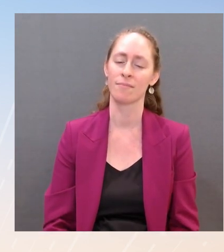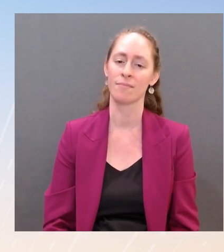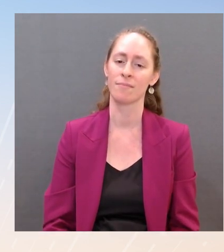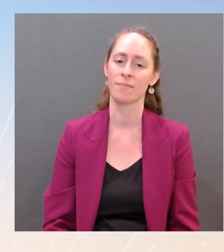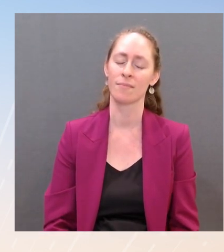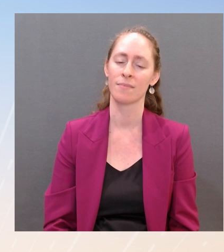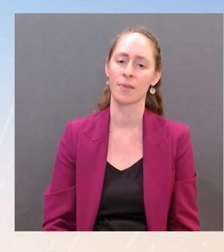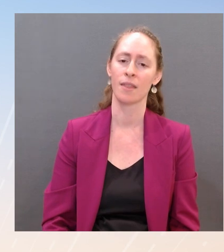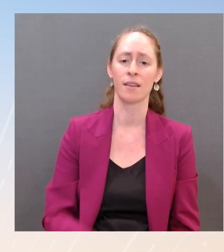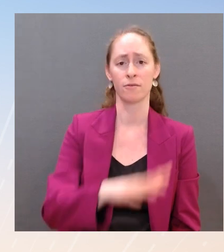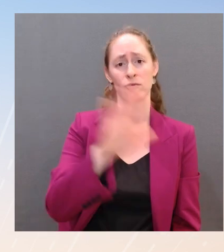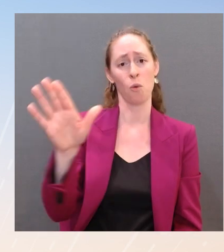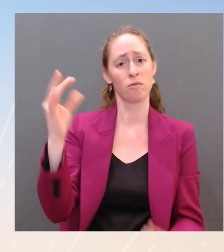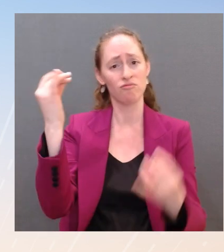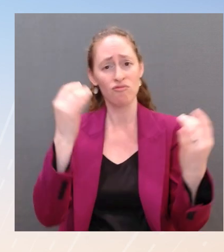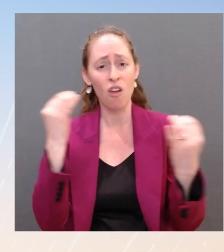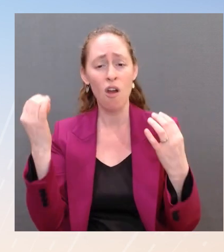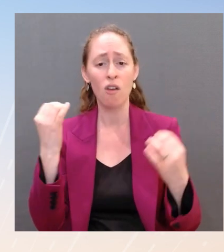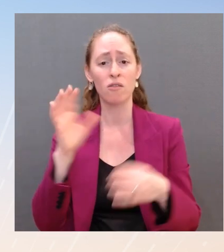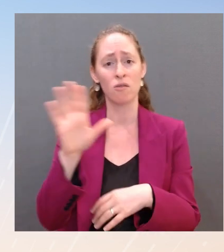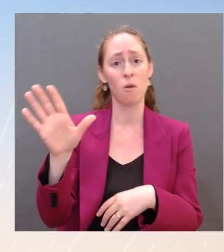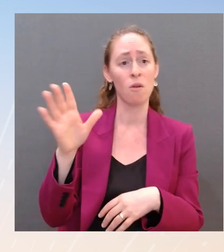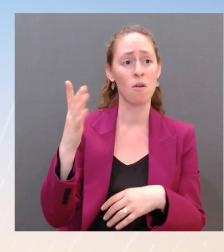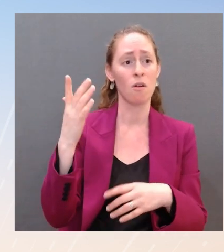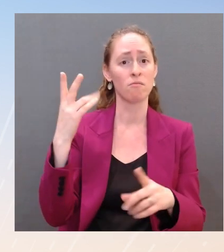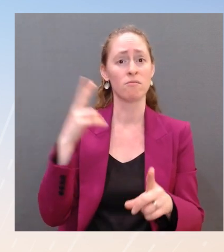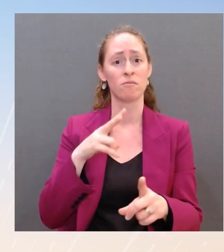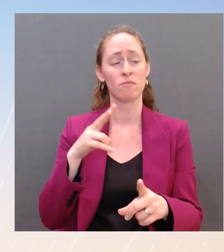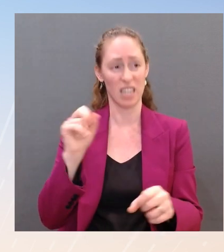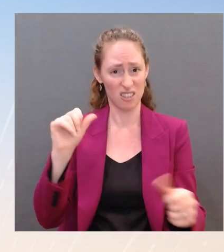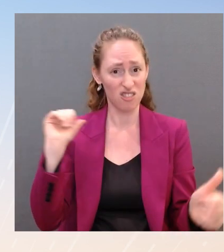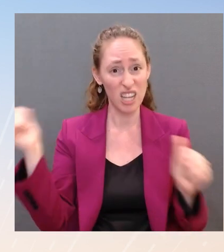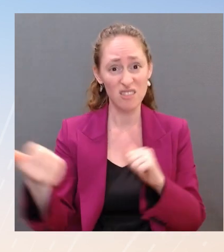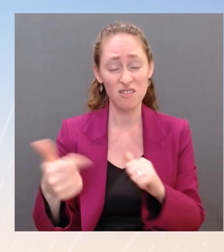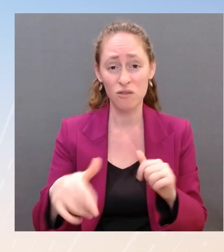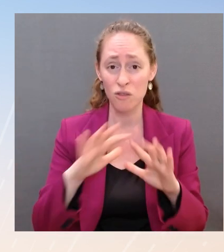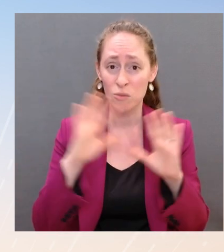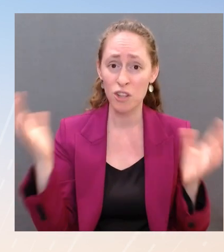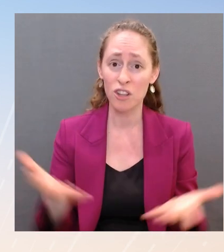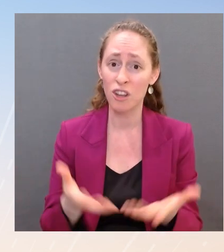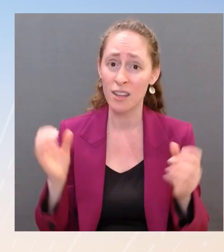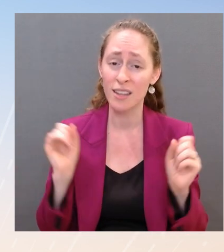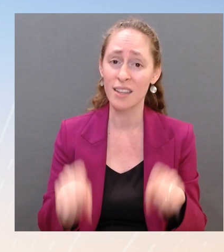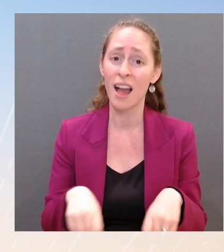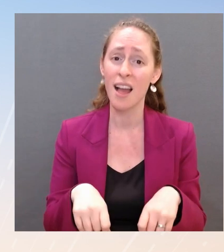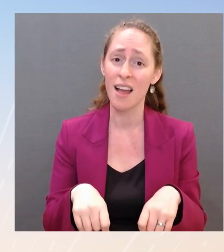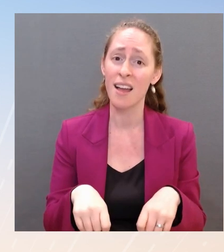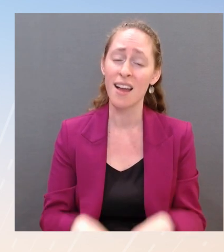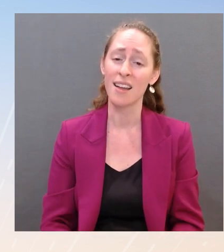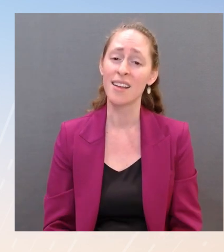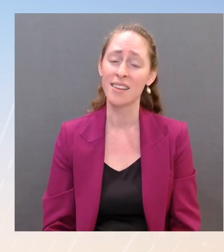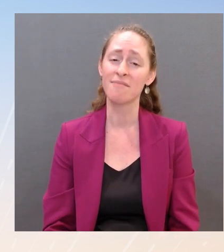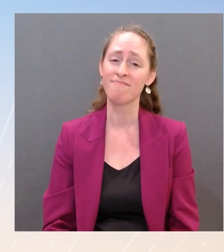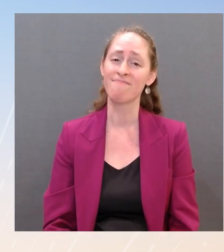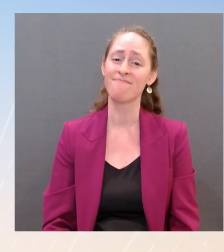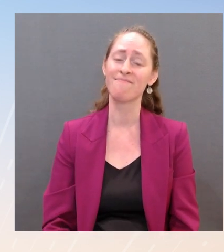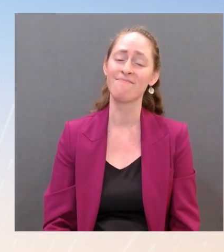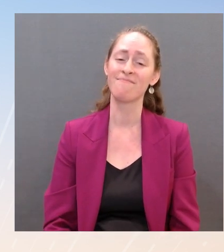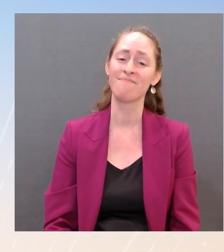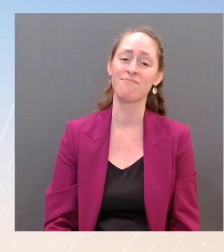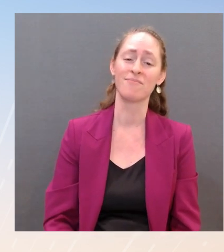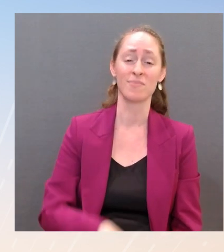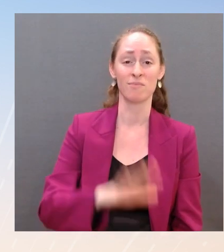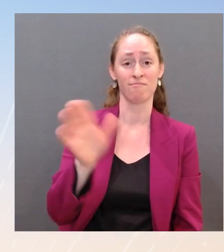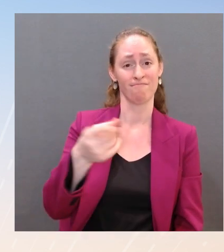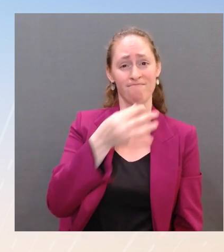show your creativity and talents, you know, to all of the world. So I'm so proud